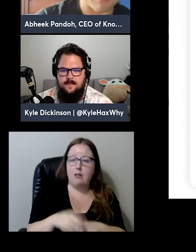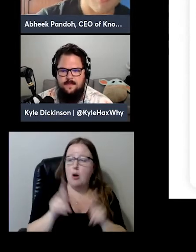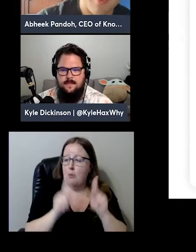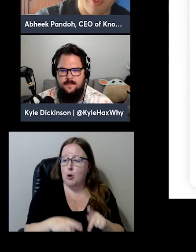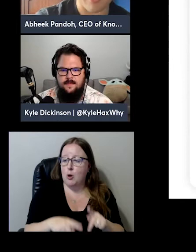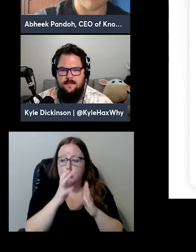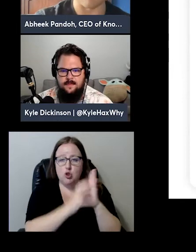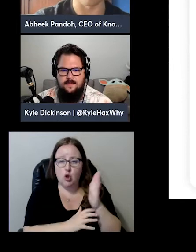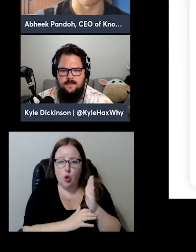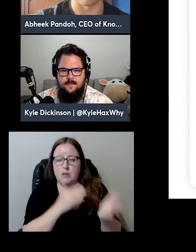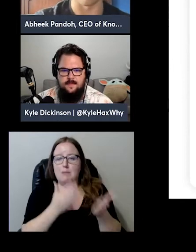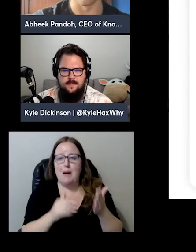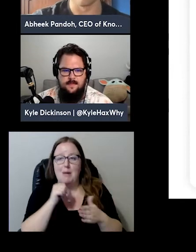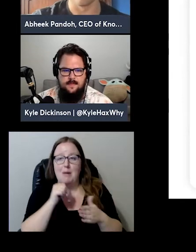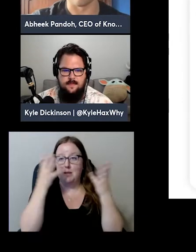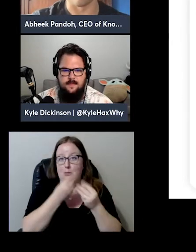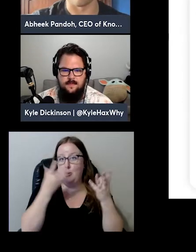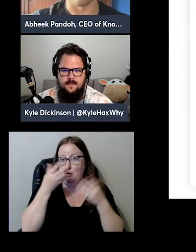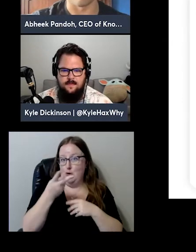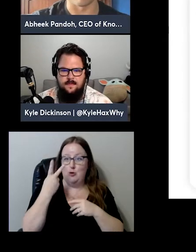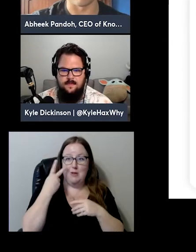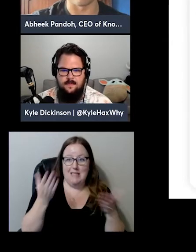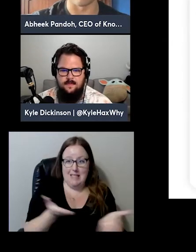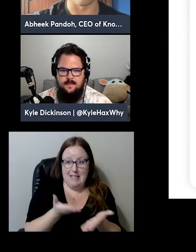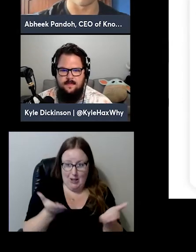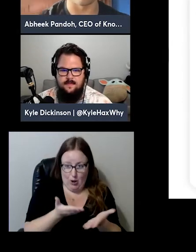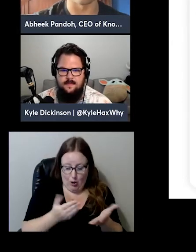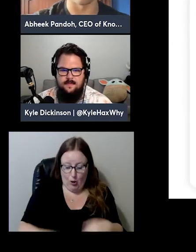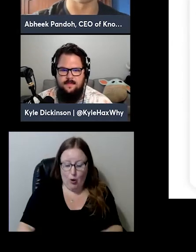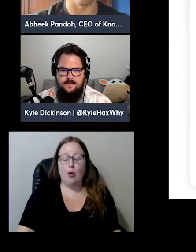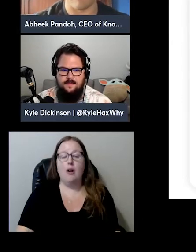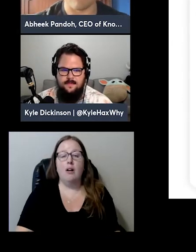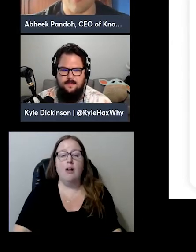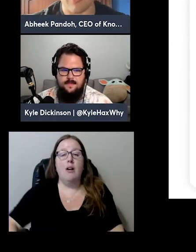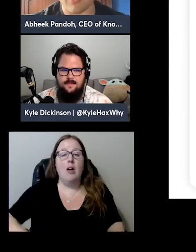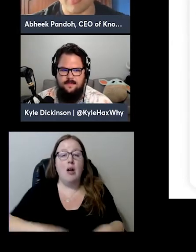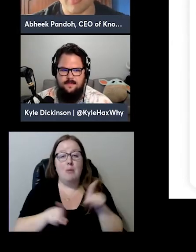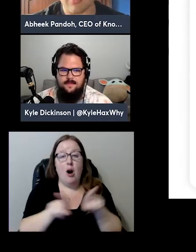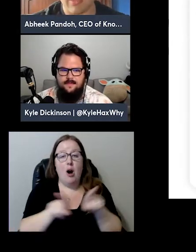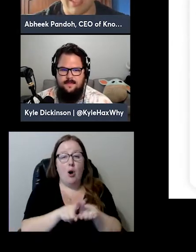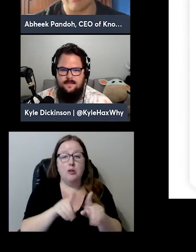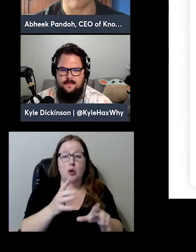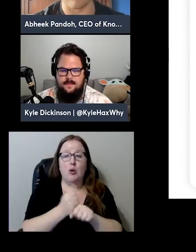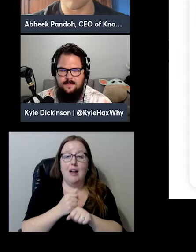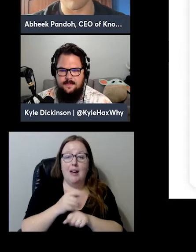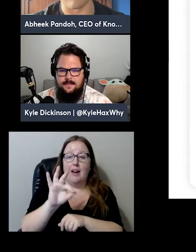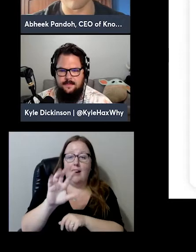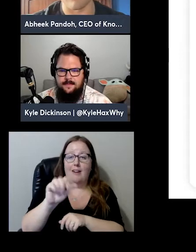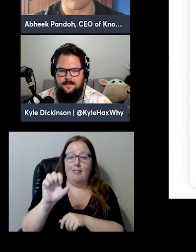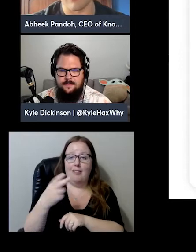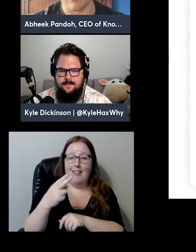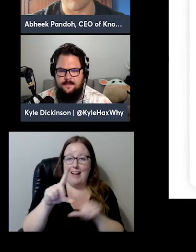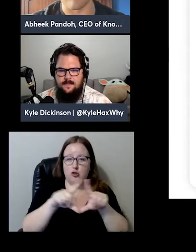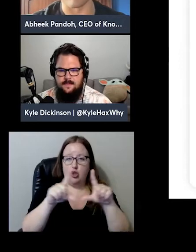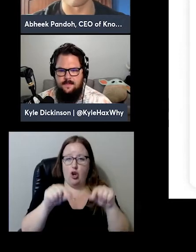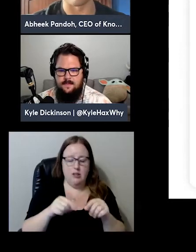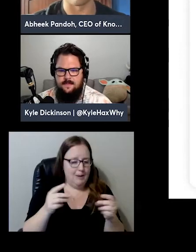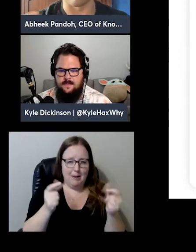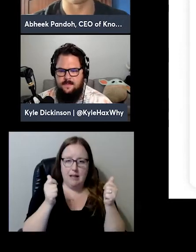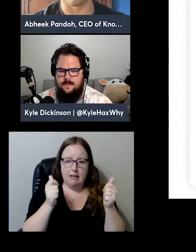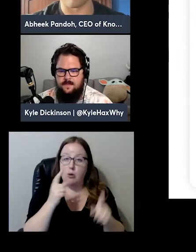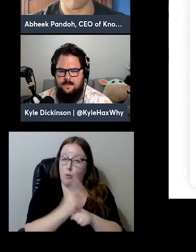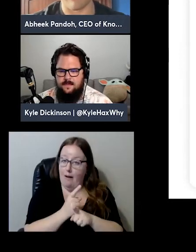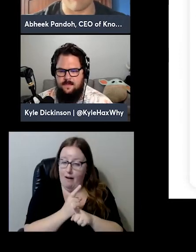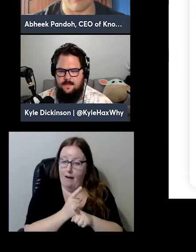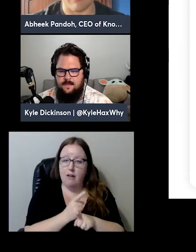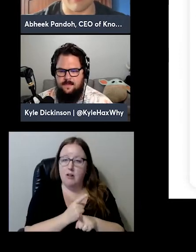won't be as beautiful as you see here, but then you could also get flashcards instantly, right? So we haven't even